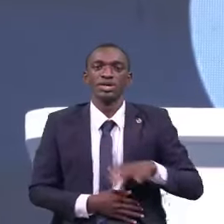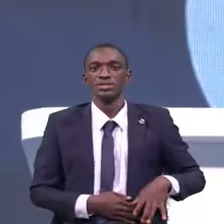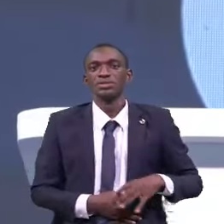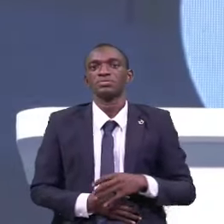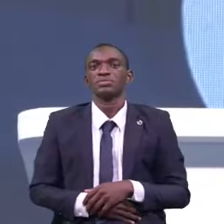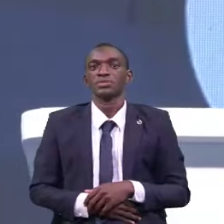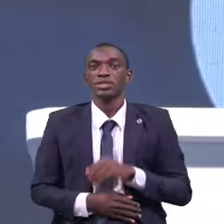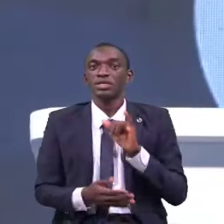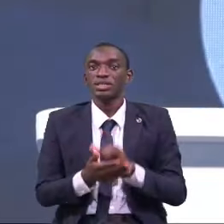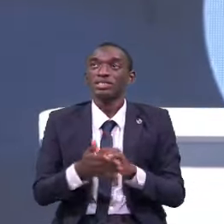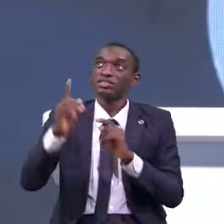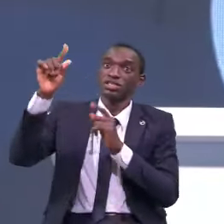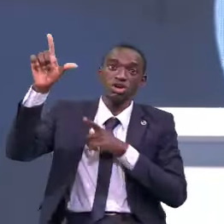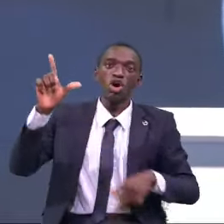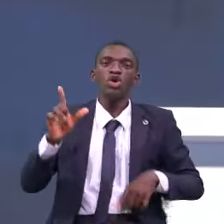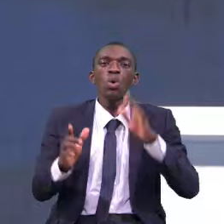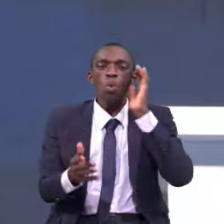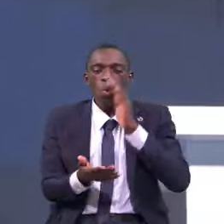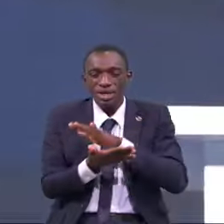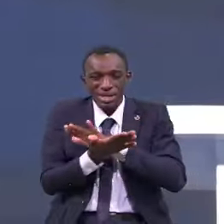That the Lord will cleanse you.